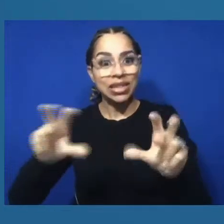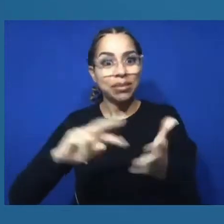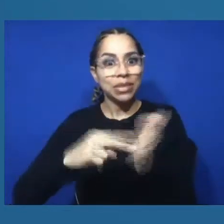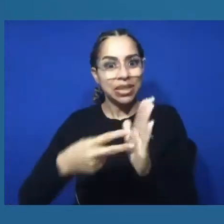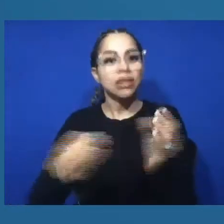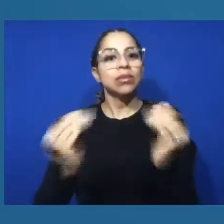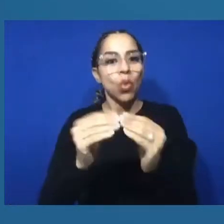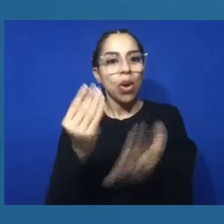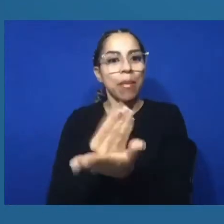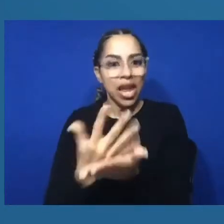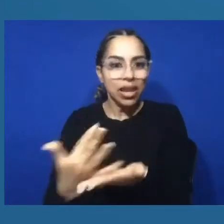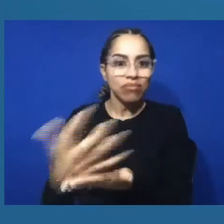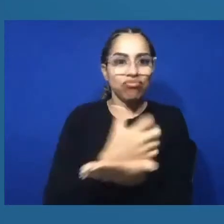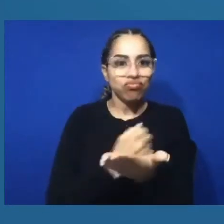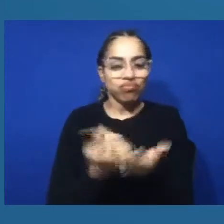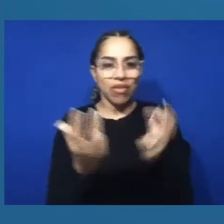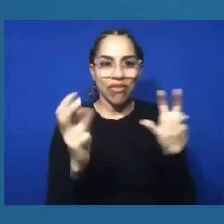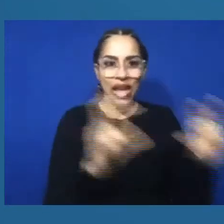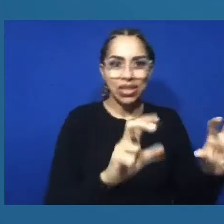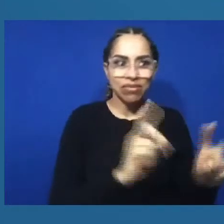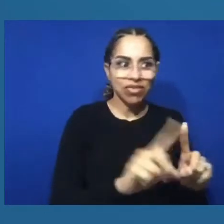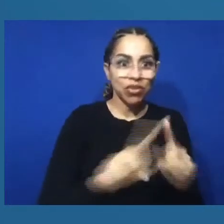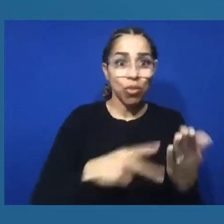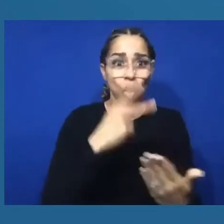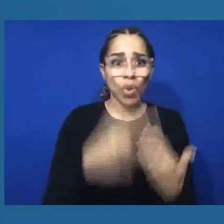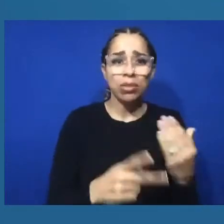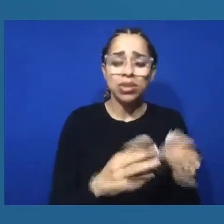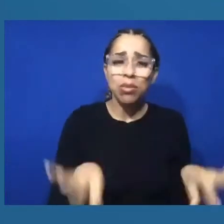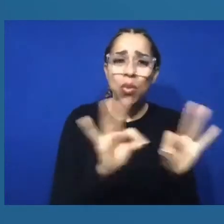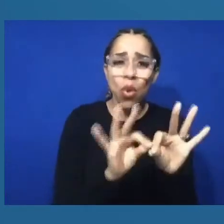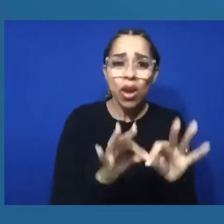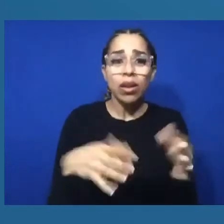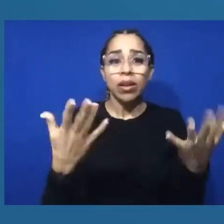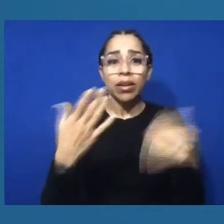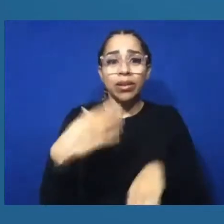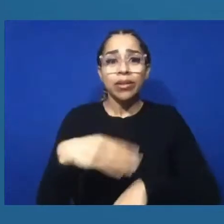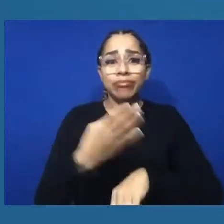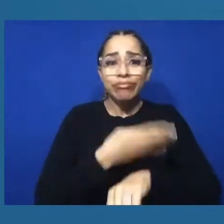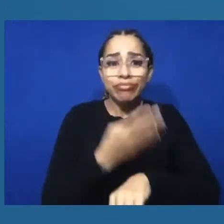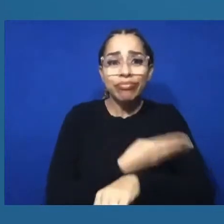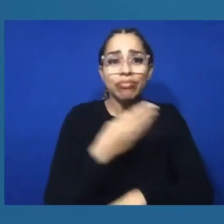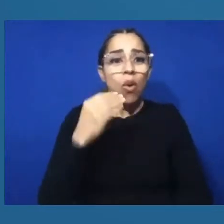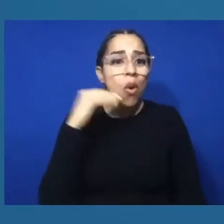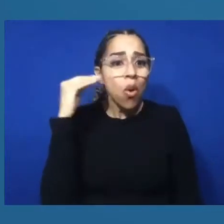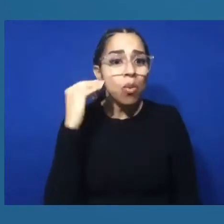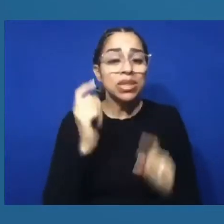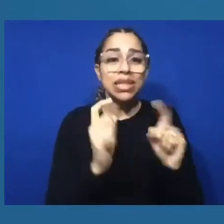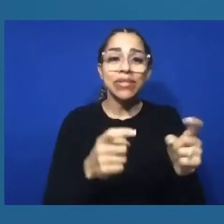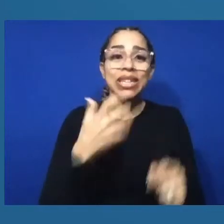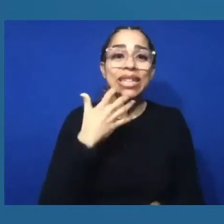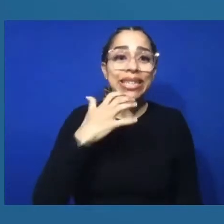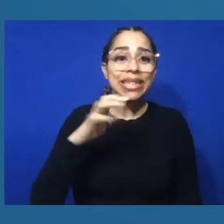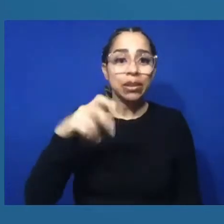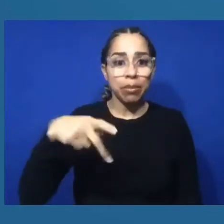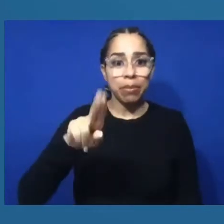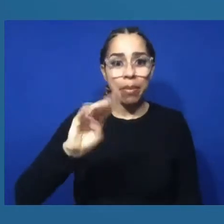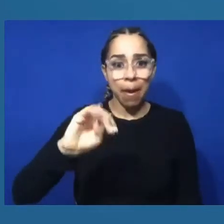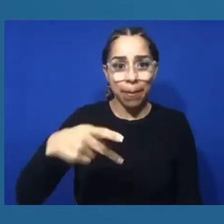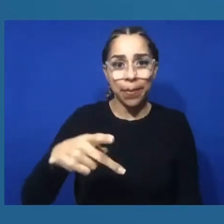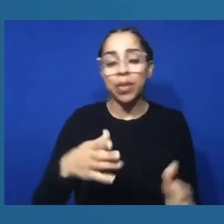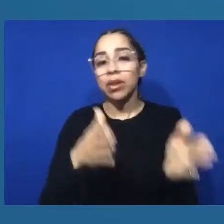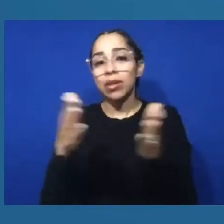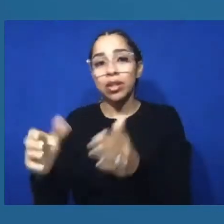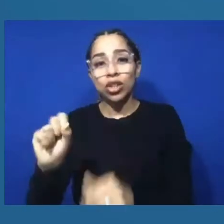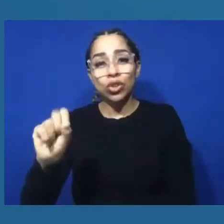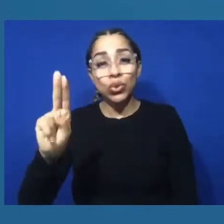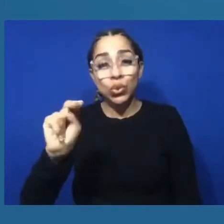important, retrofitting homes and giving them heat pumps, working on SUNY CUNY facilities and making sure we have clean energy generation at those